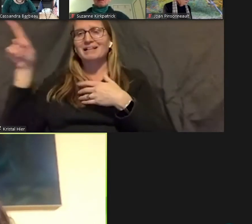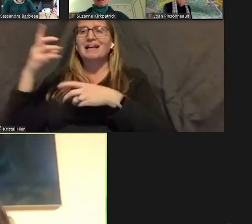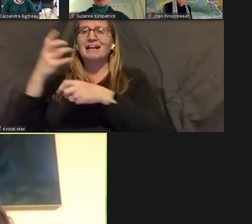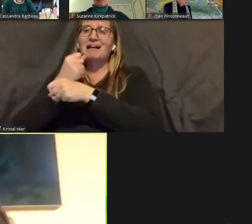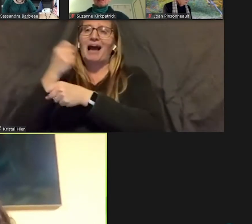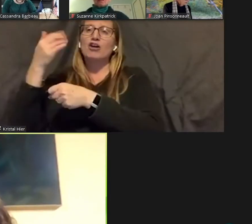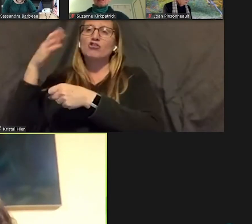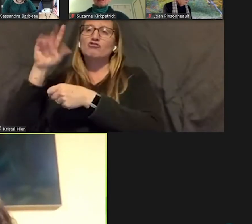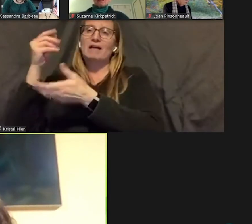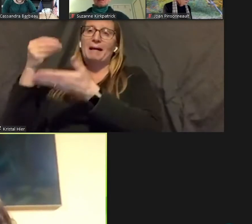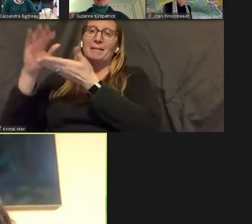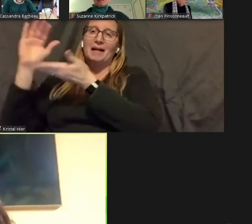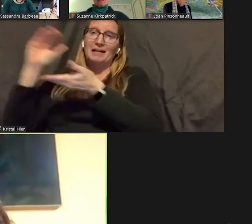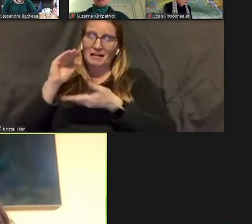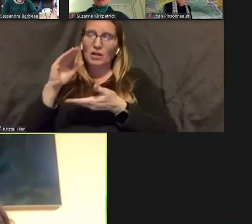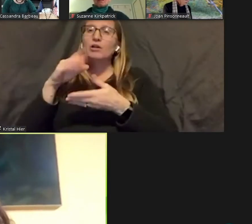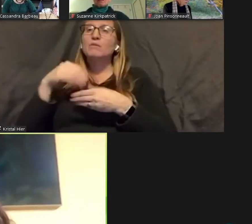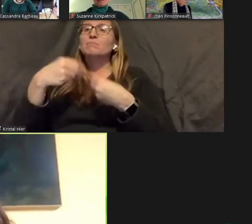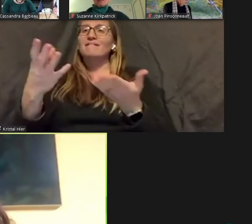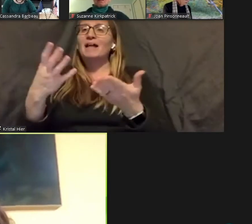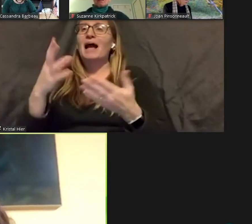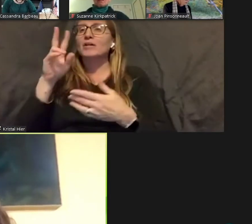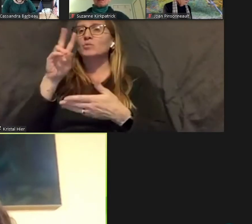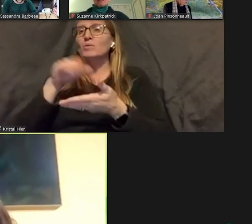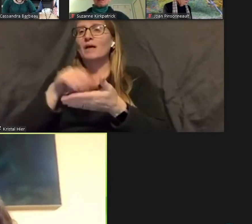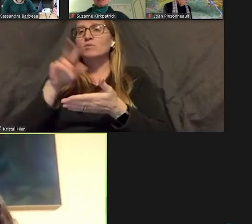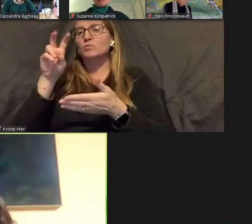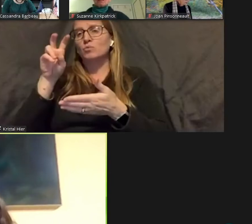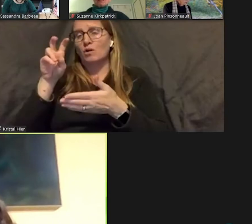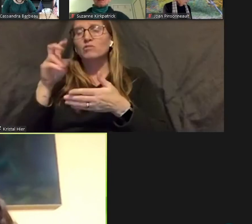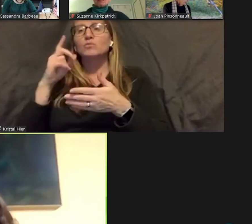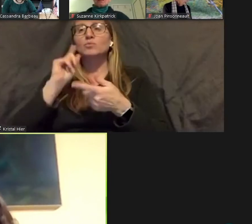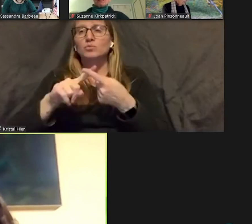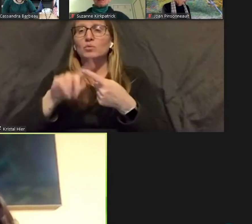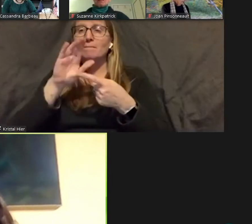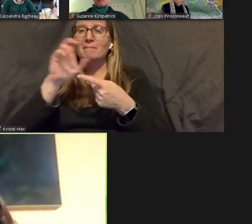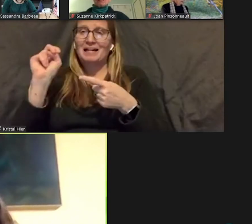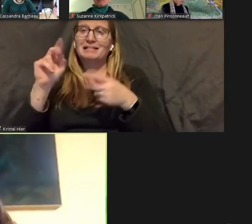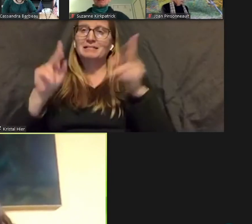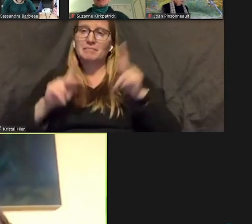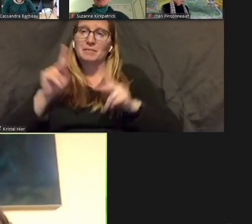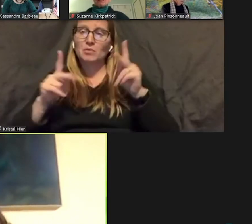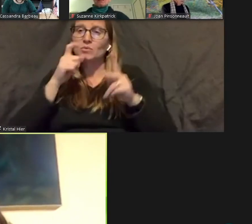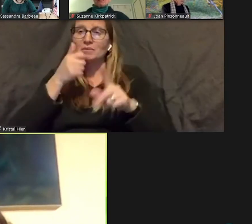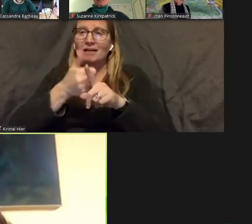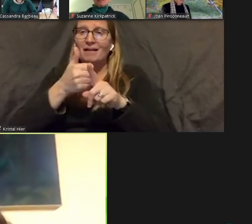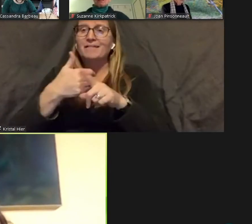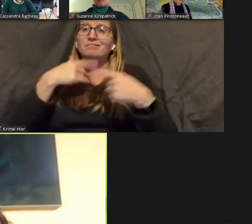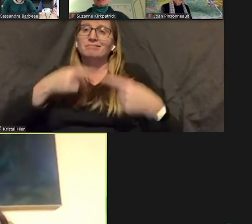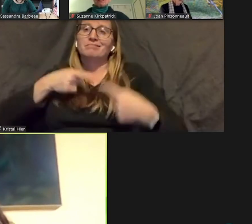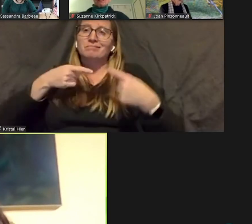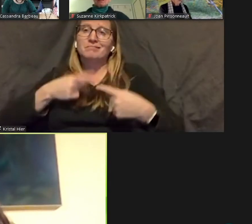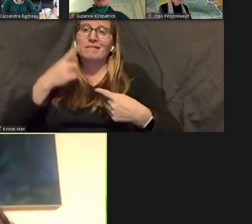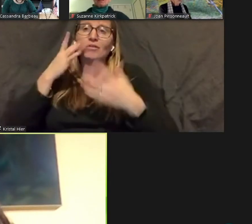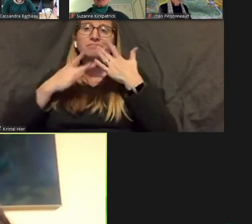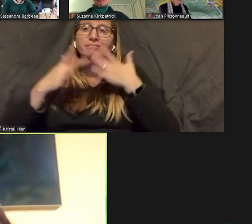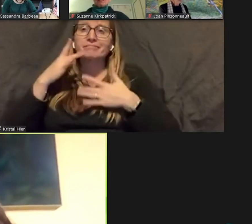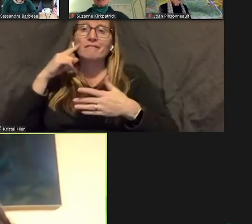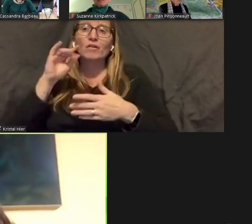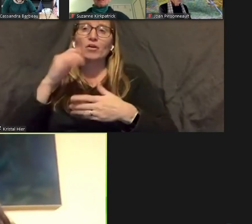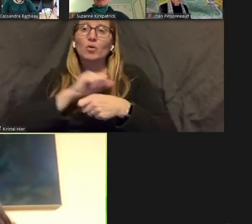over 2,200 in assistance to Bennington residents with COVID-related needs. We thank you for your continued